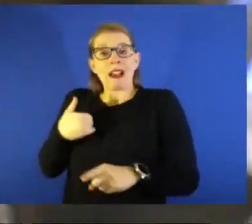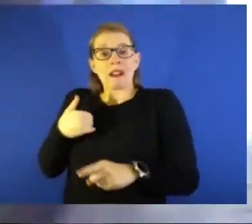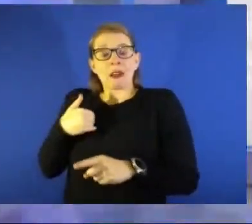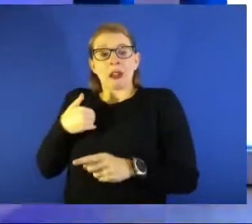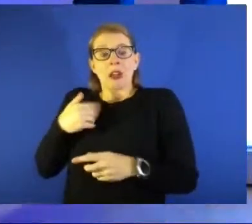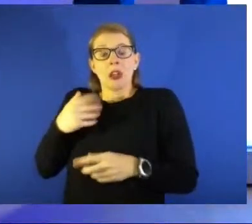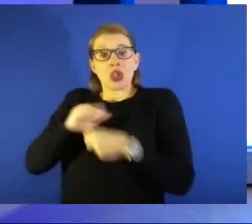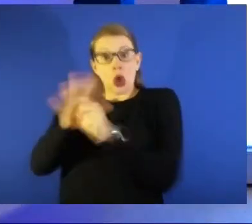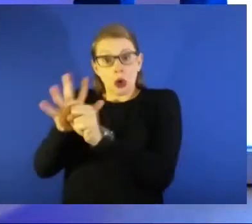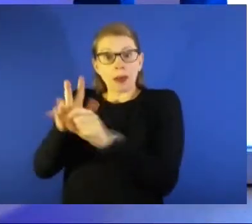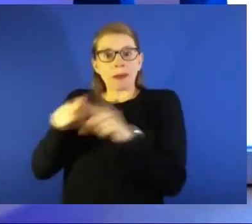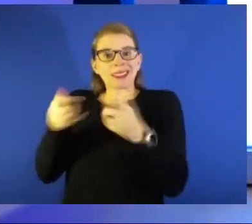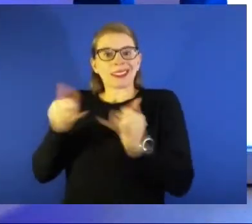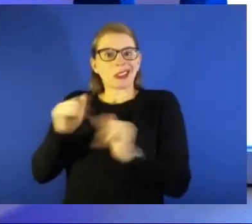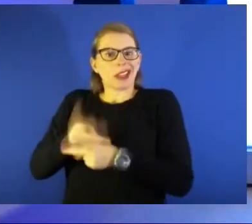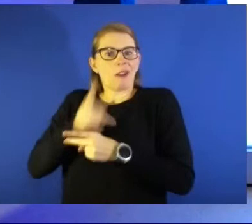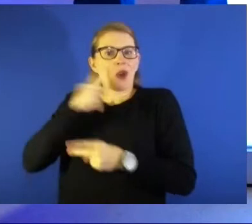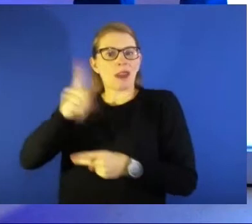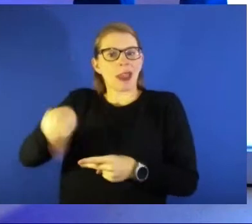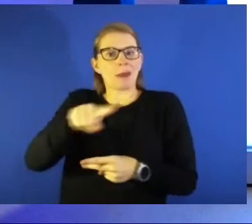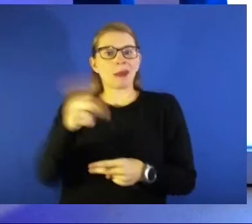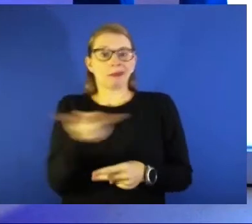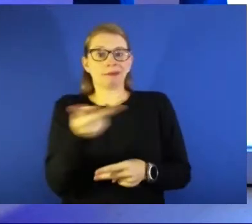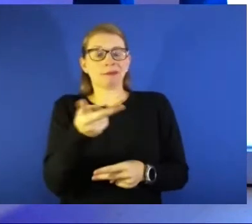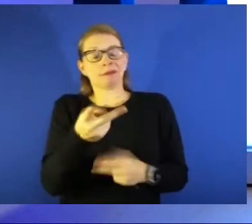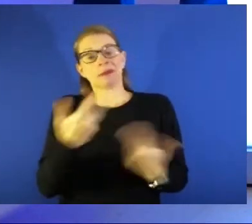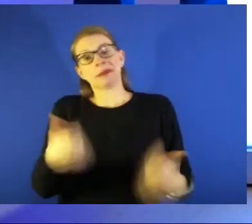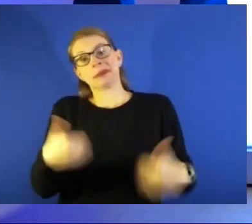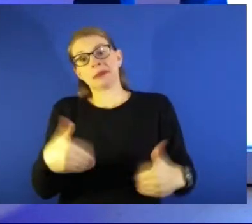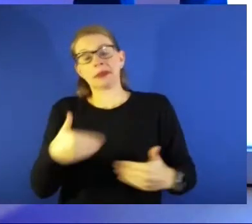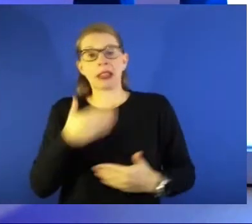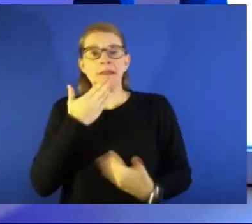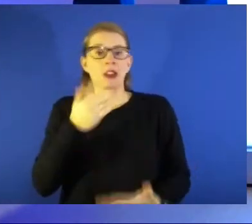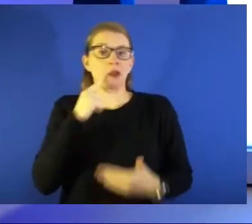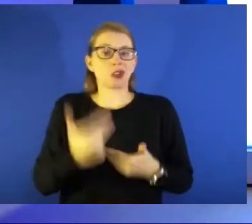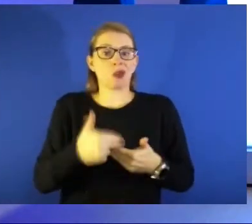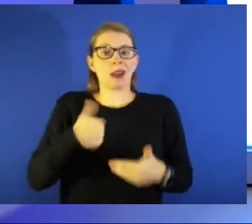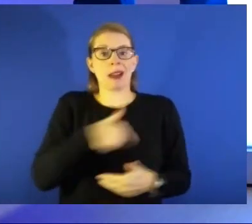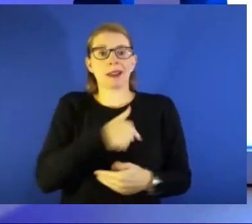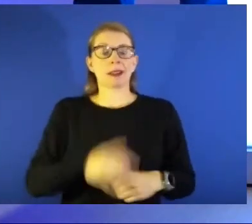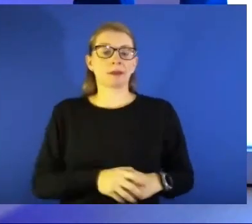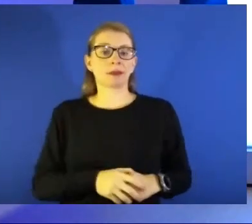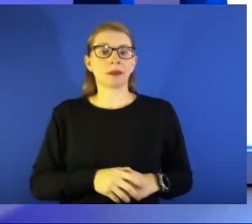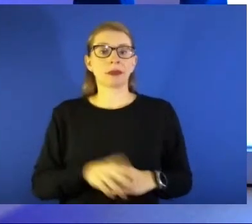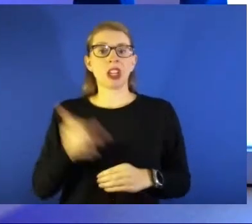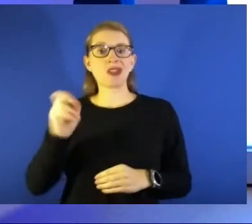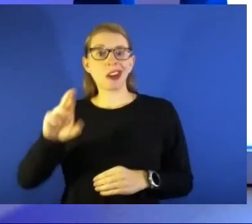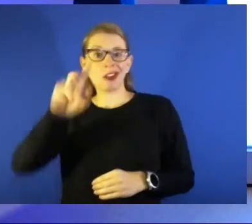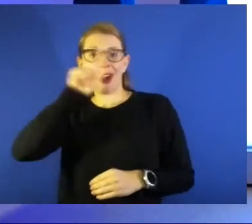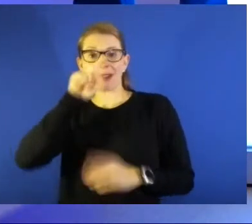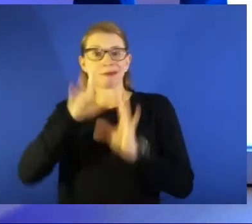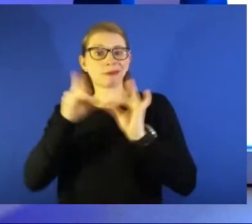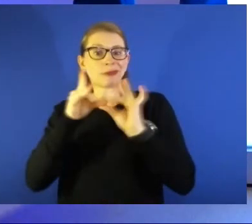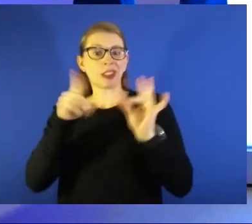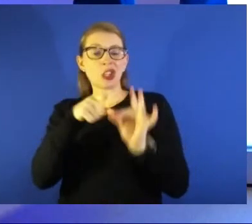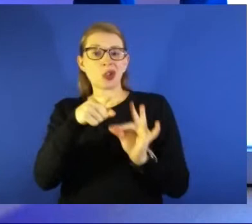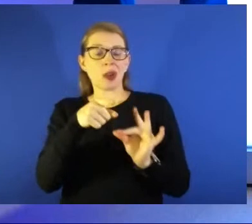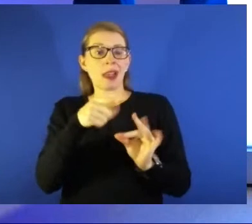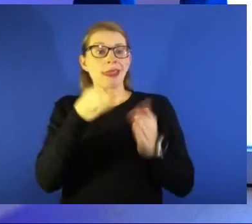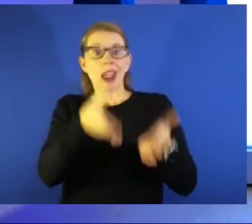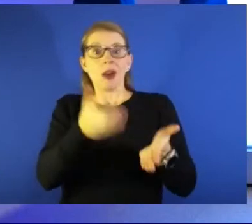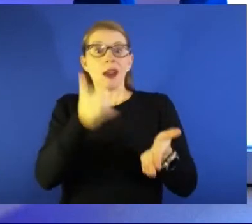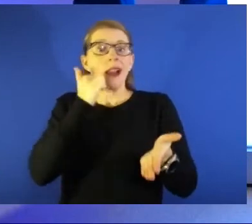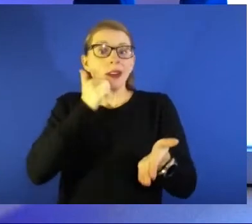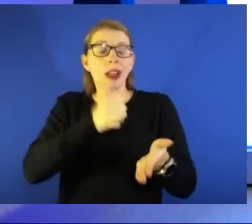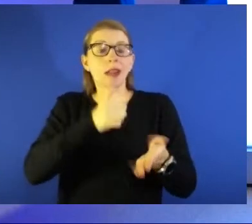both of you. We appreciate you more than words. Dr. Hawkinson said it. You're just there every single day caring for those patients at the